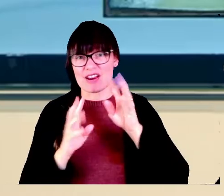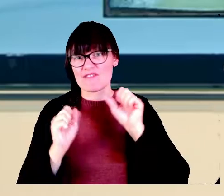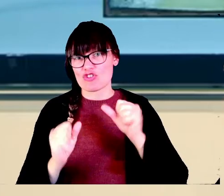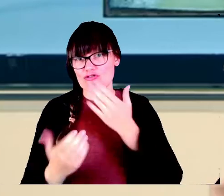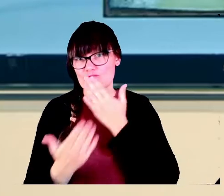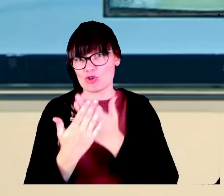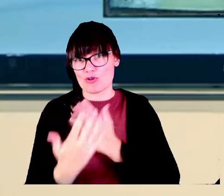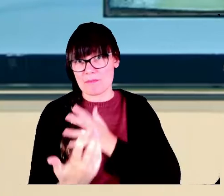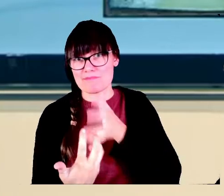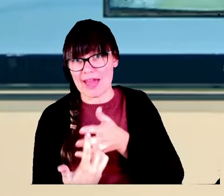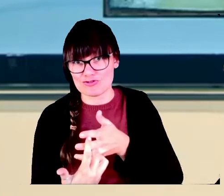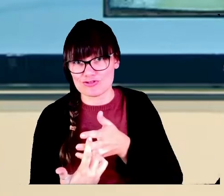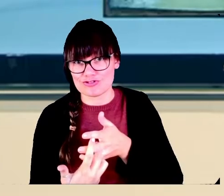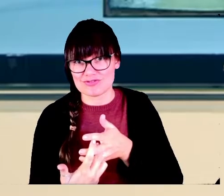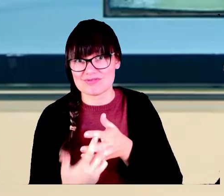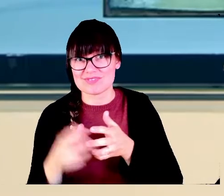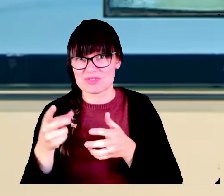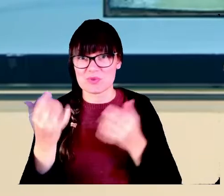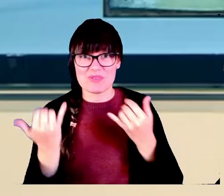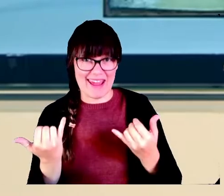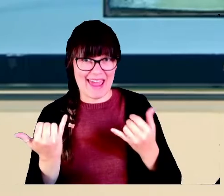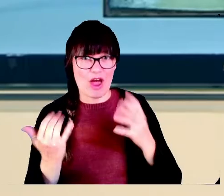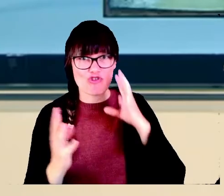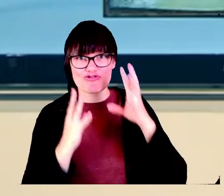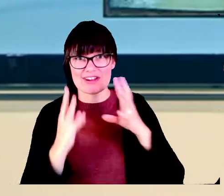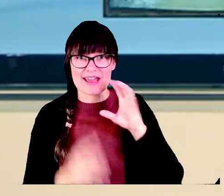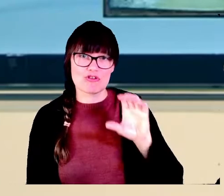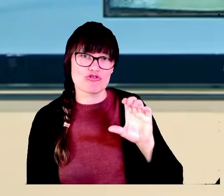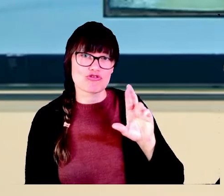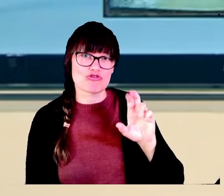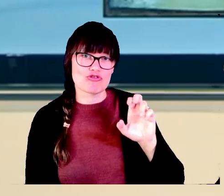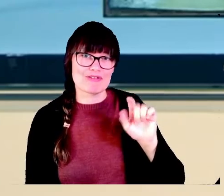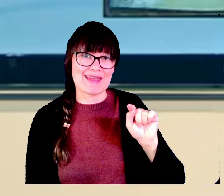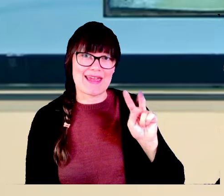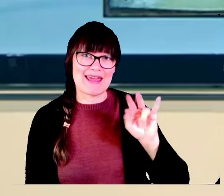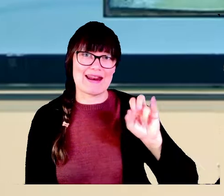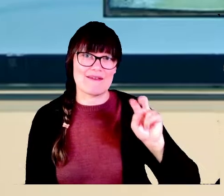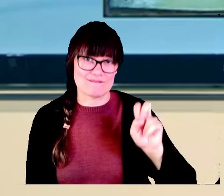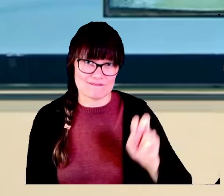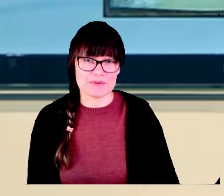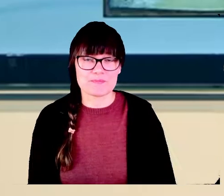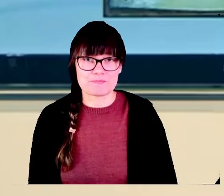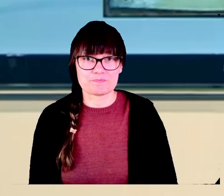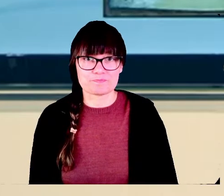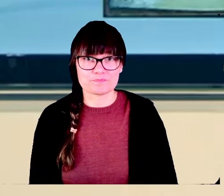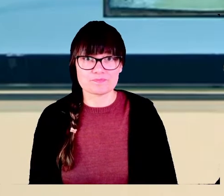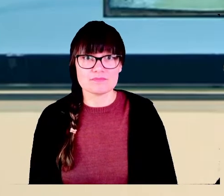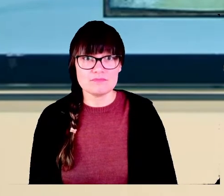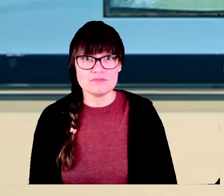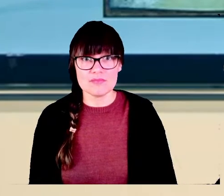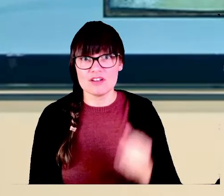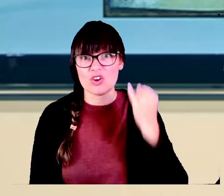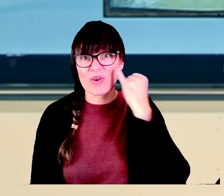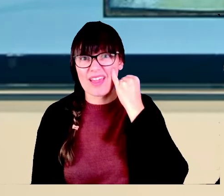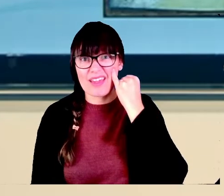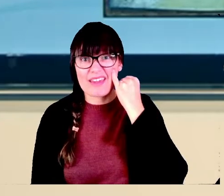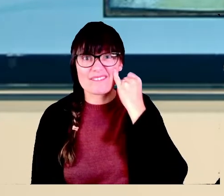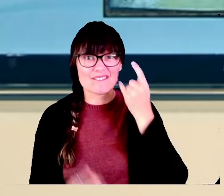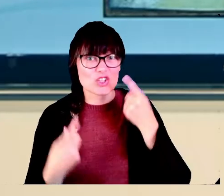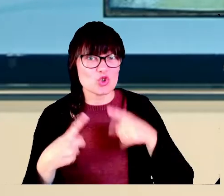do. Which moves us to creativity. So if you have noticed in school that you are really good